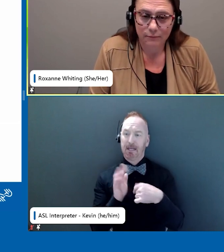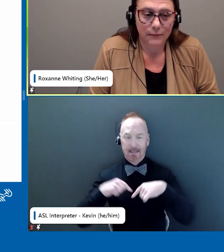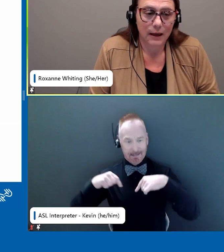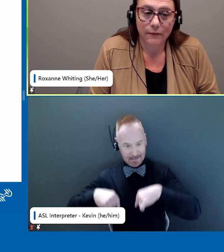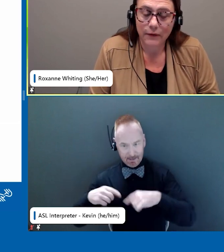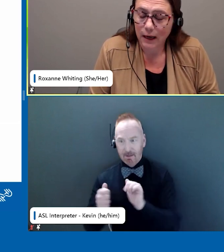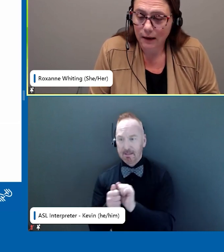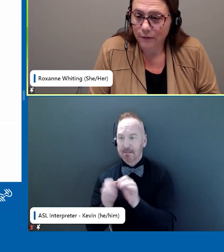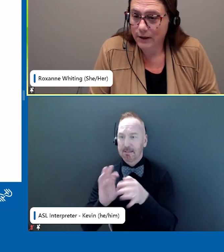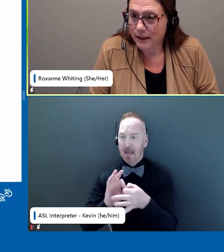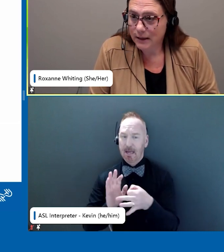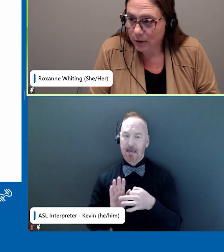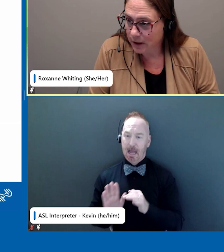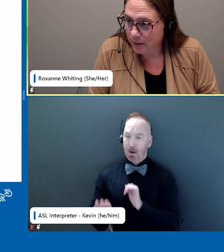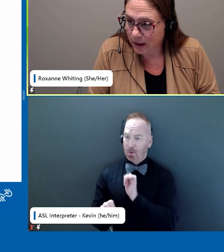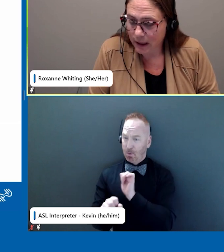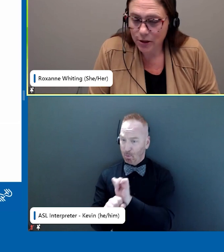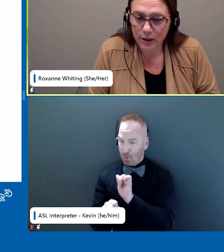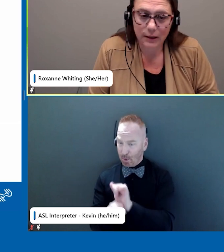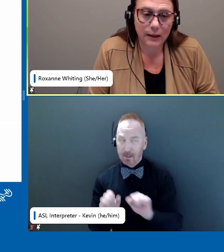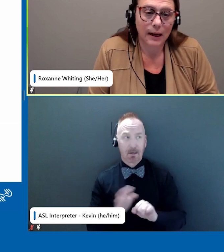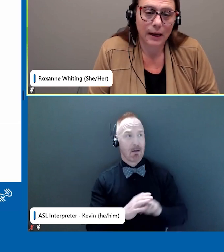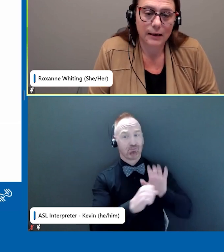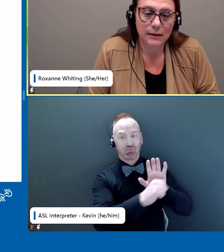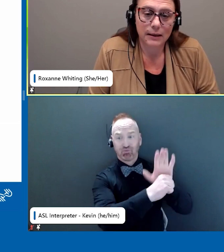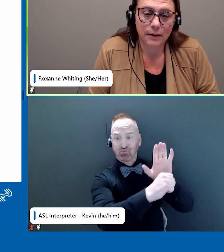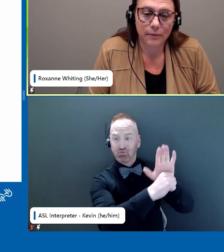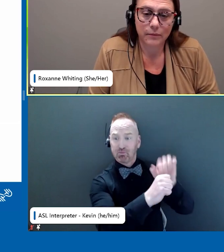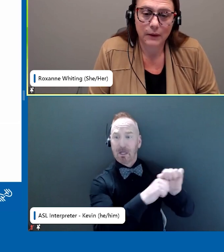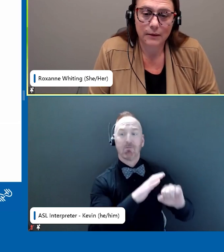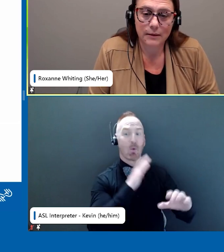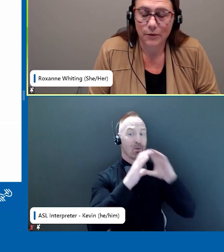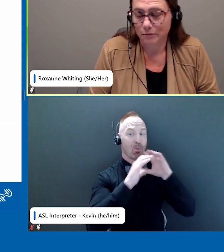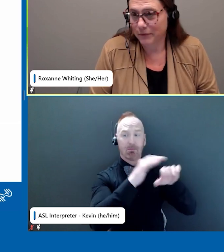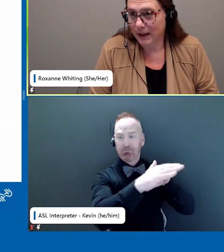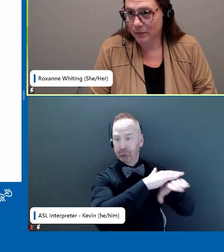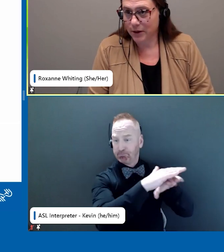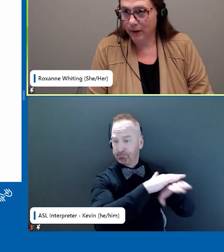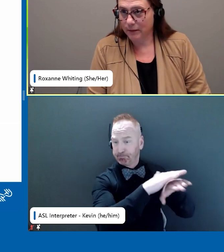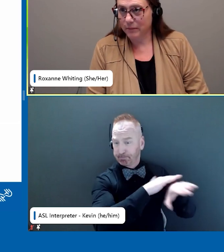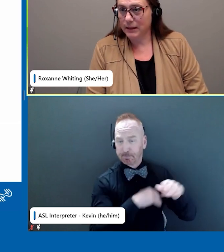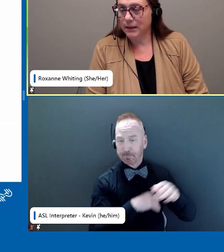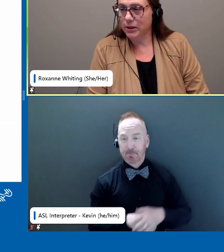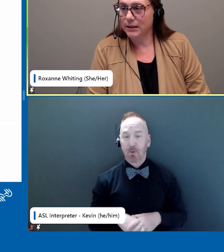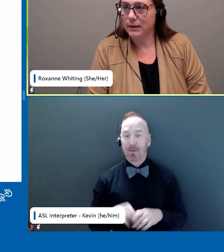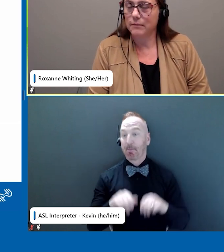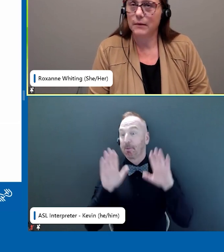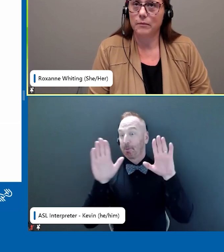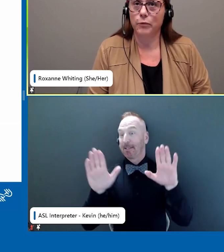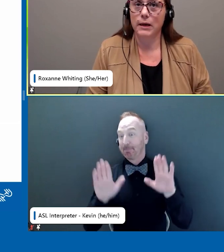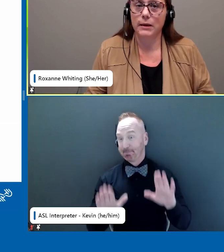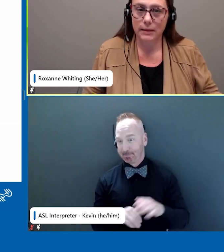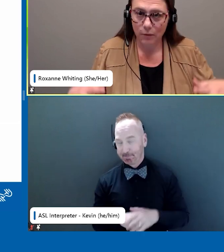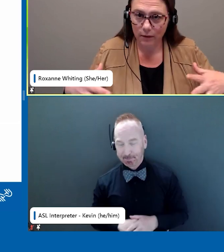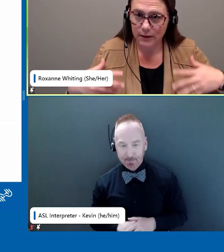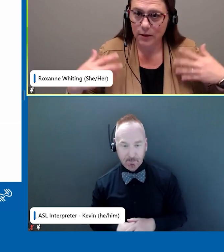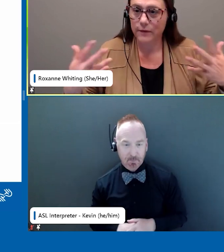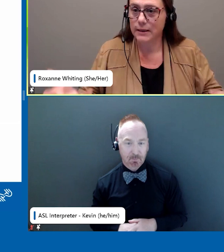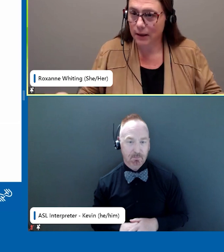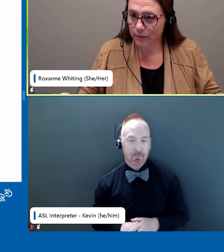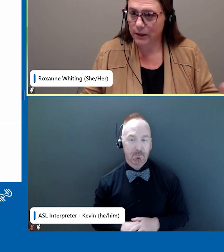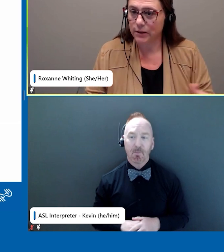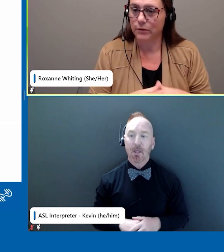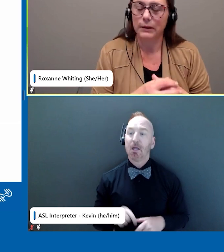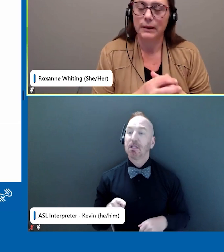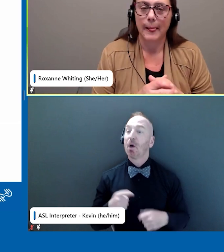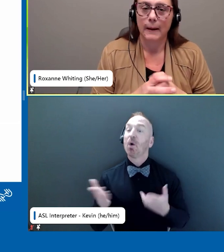again, advocating for accessible communication. And so that was great because it just brings the